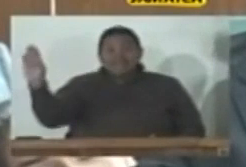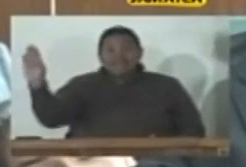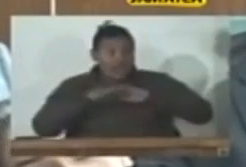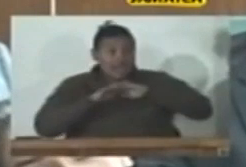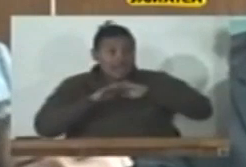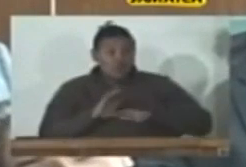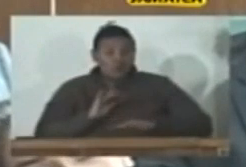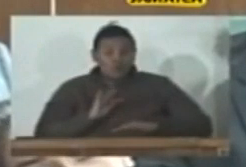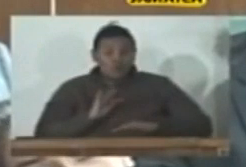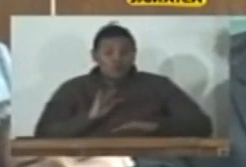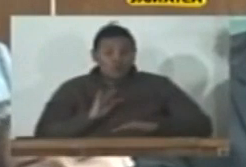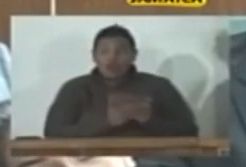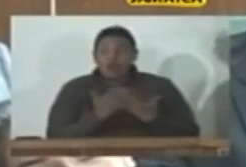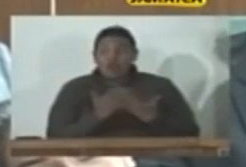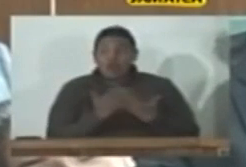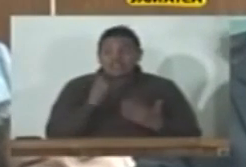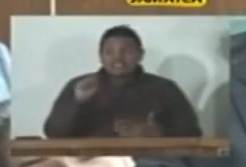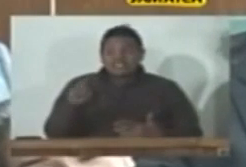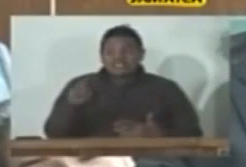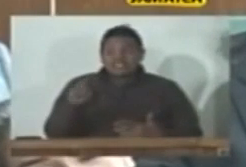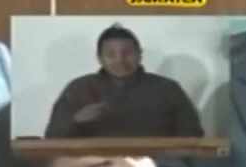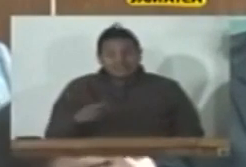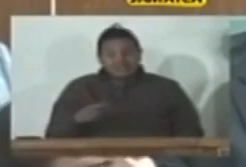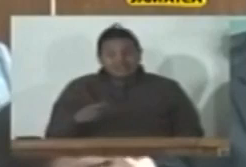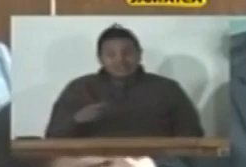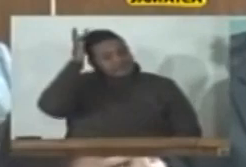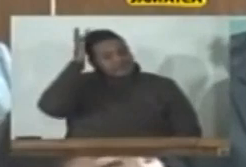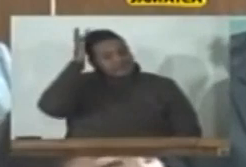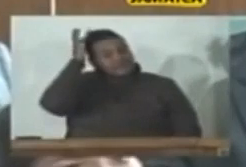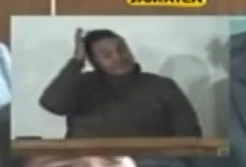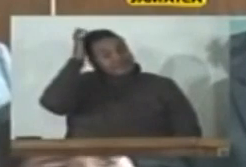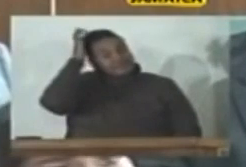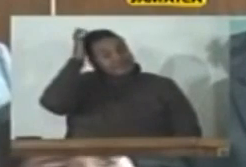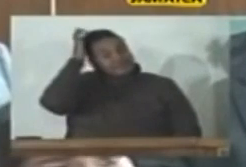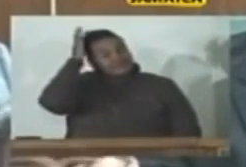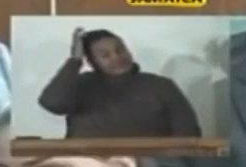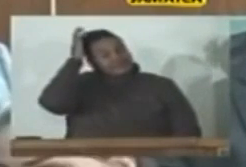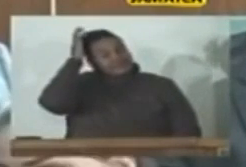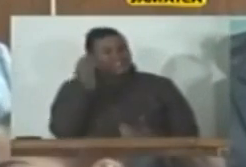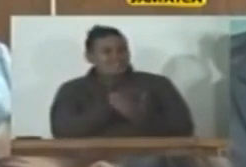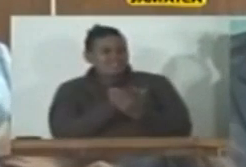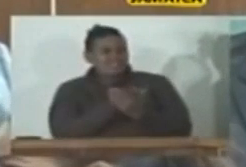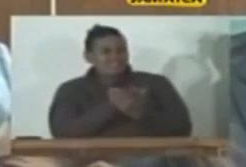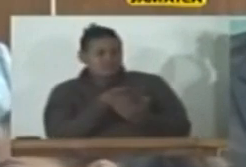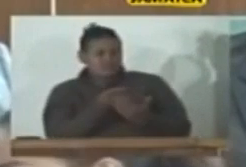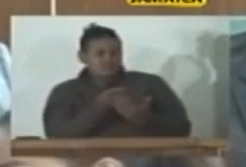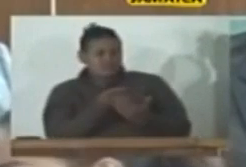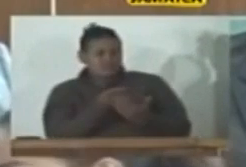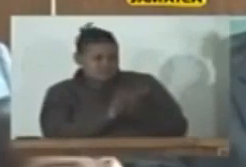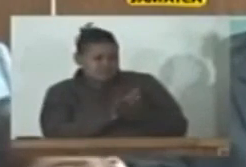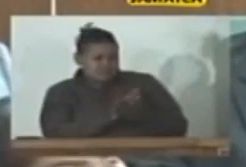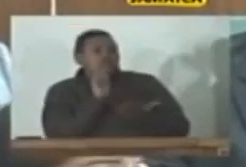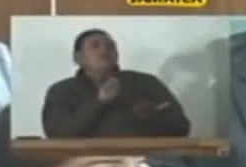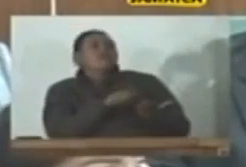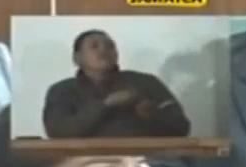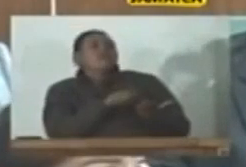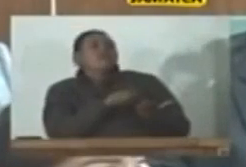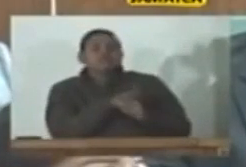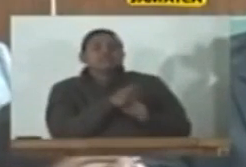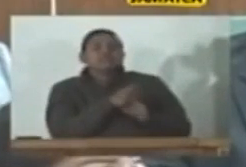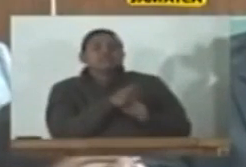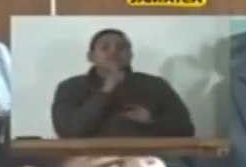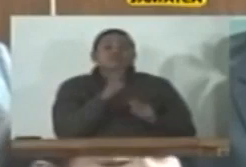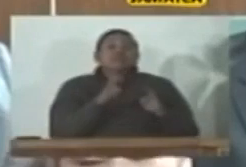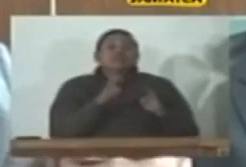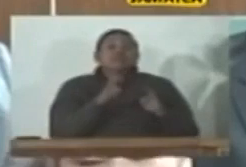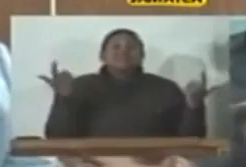paper recognizes that the major factor in this frankly amazing increase has been far more efficient